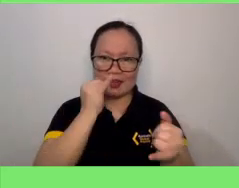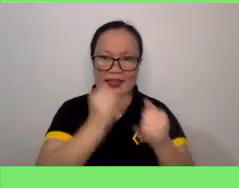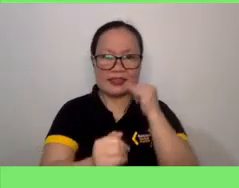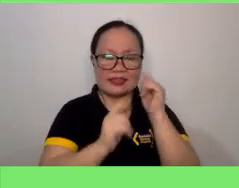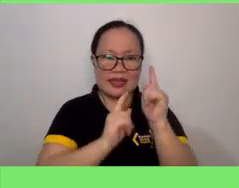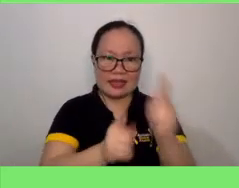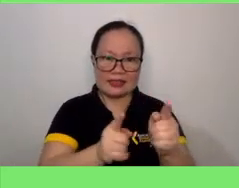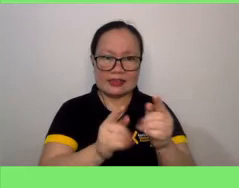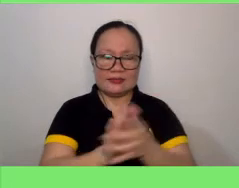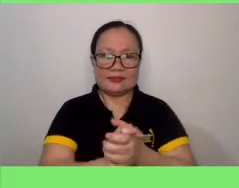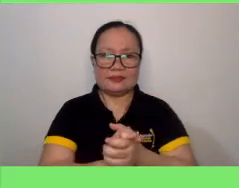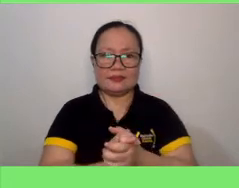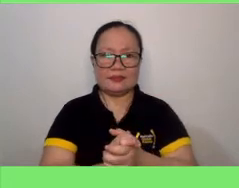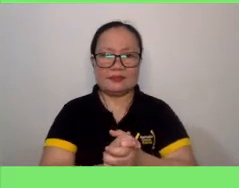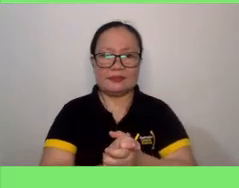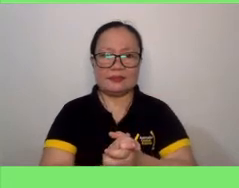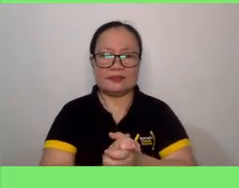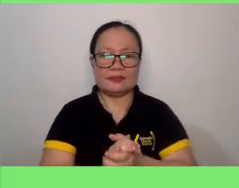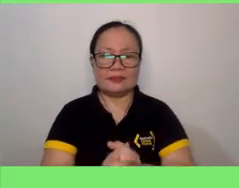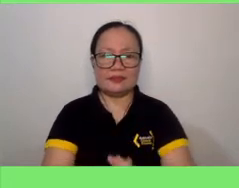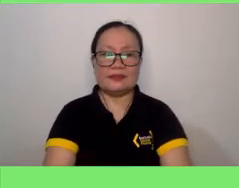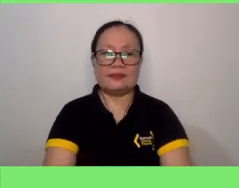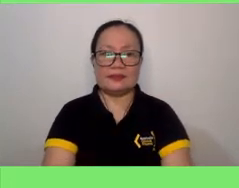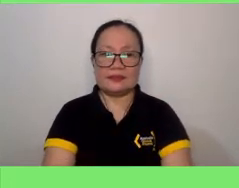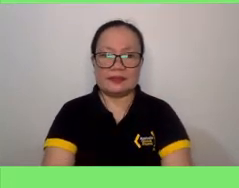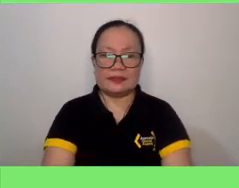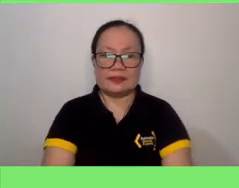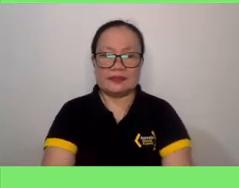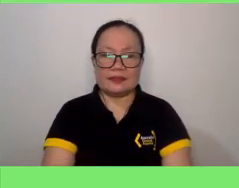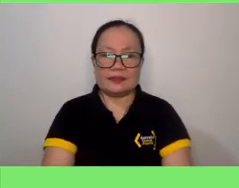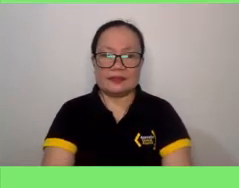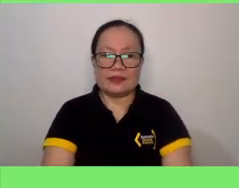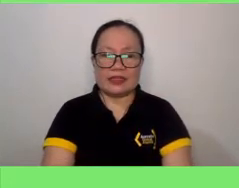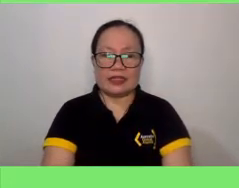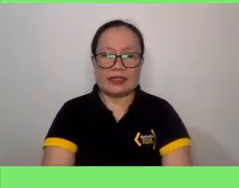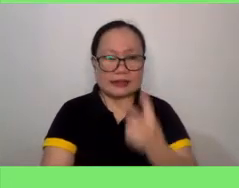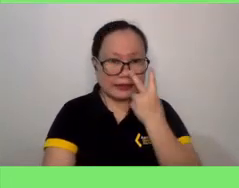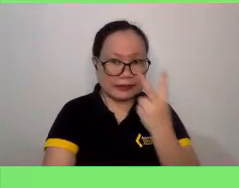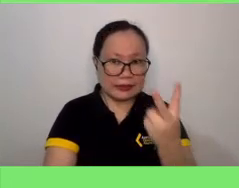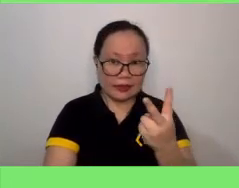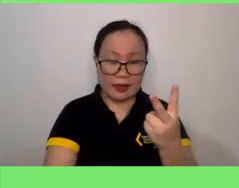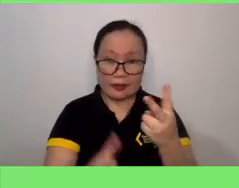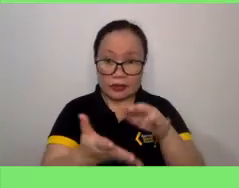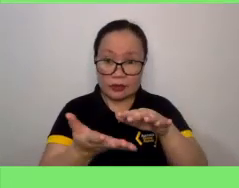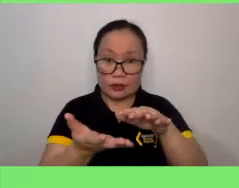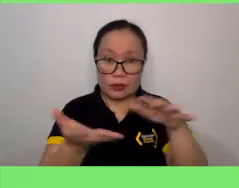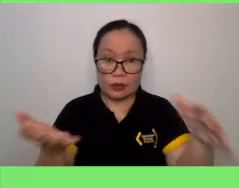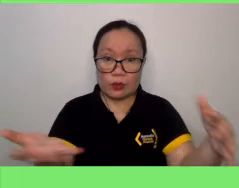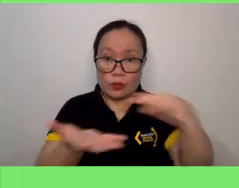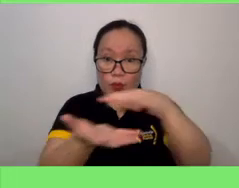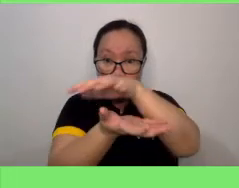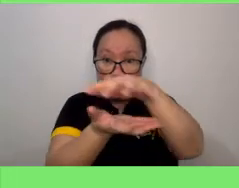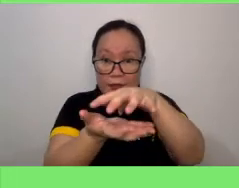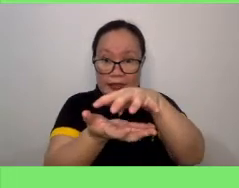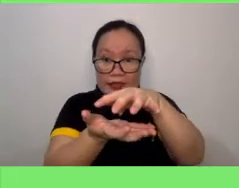minus 2x minus 20. Now, take note po sa ating combining like terms. Tingnan po natin